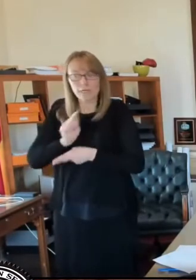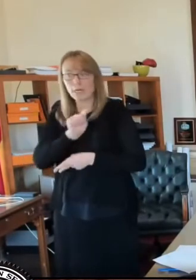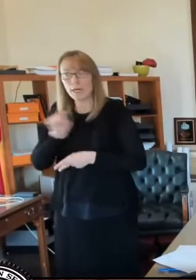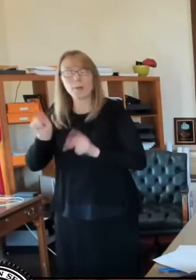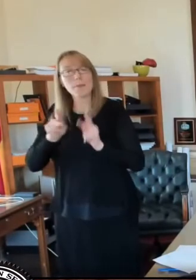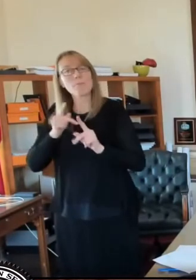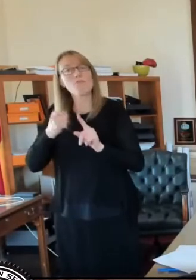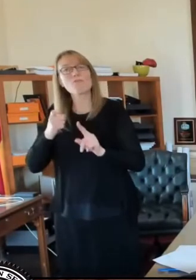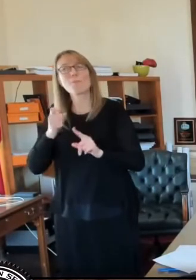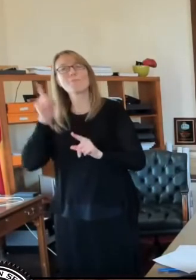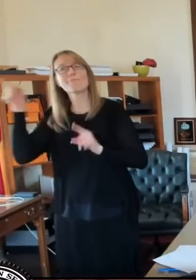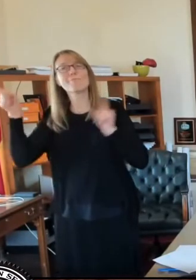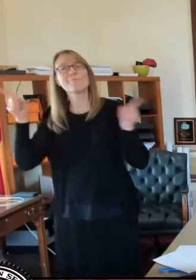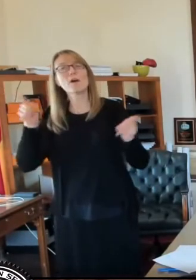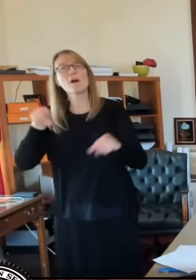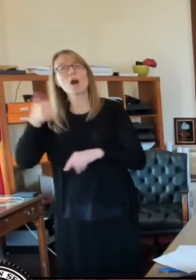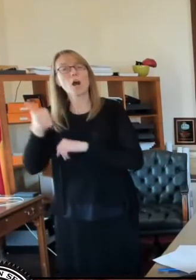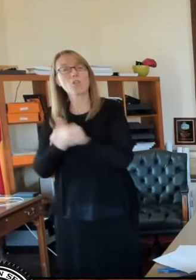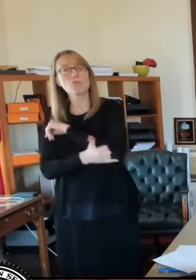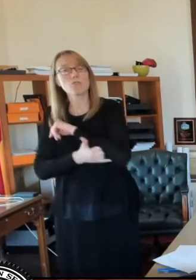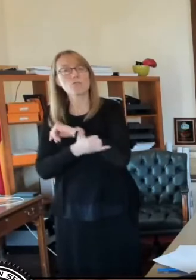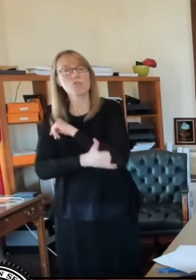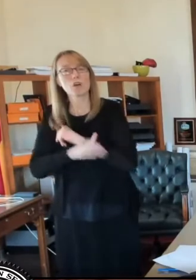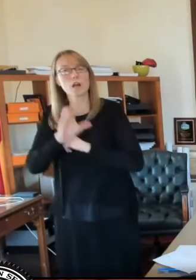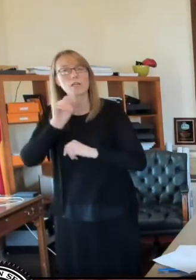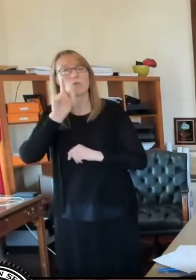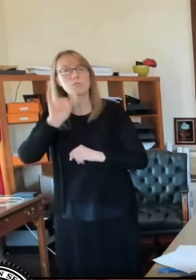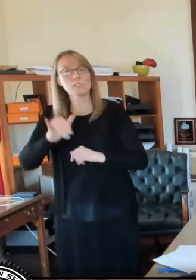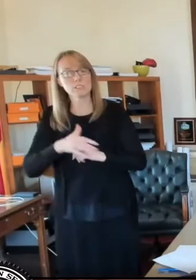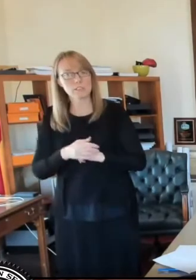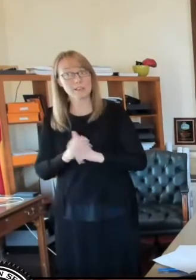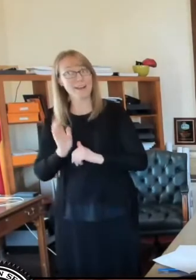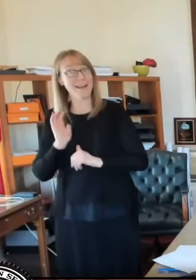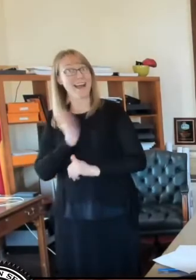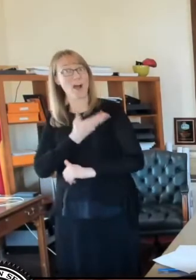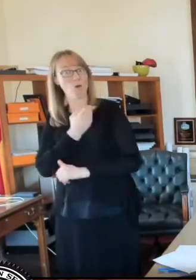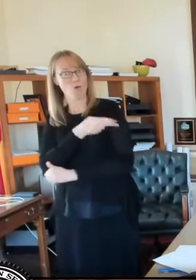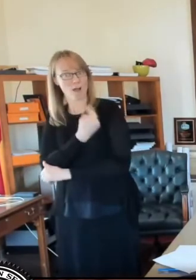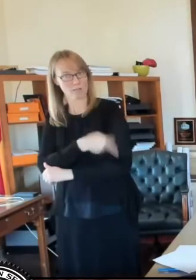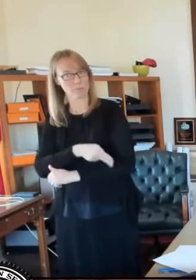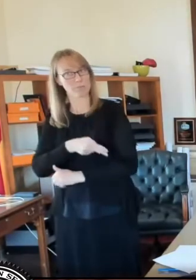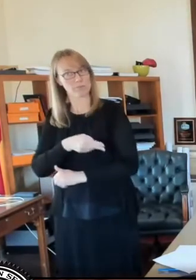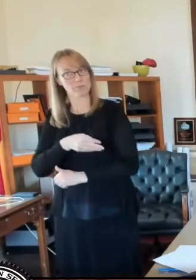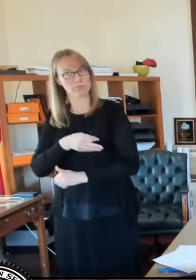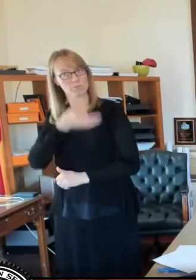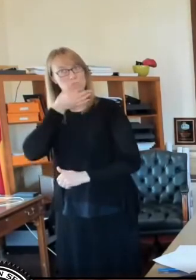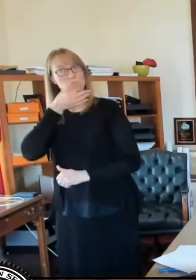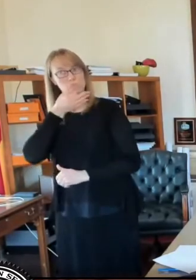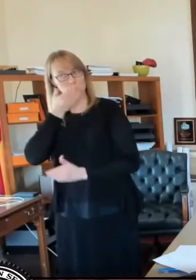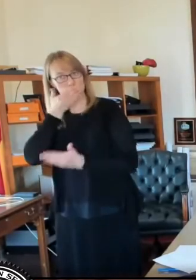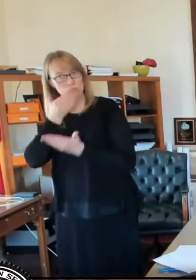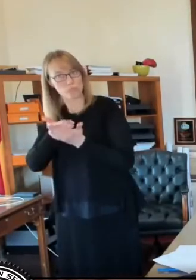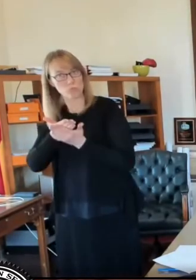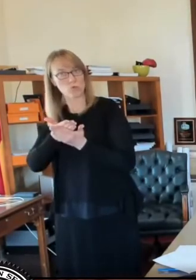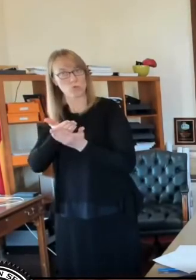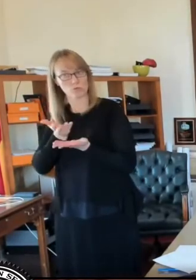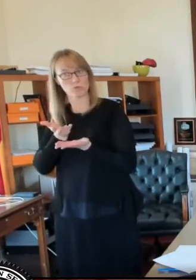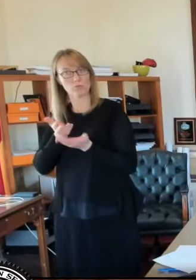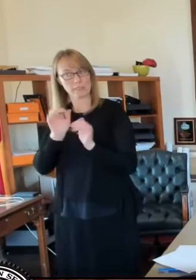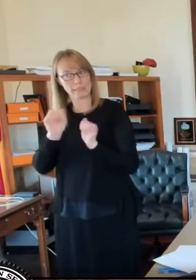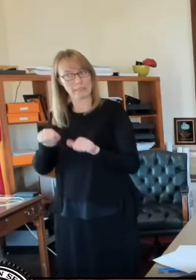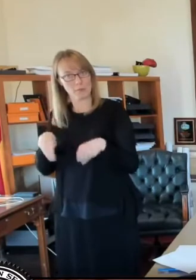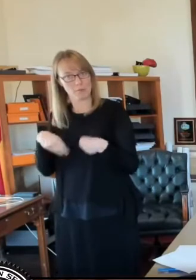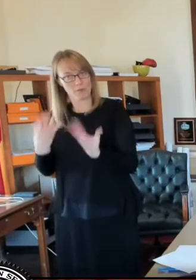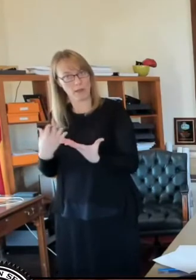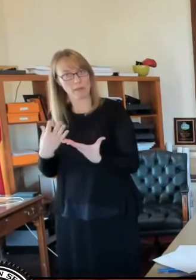acute individuals regardless of what the cause is. And so we had about 100 people